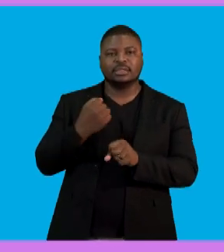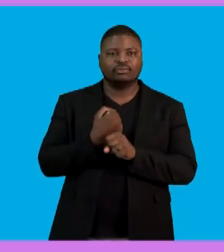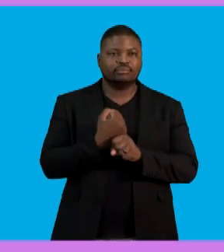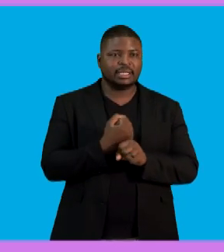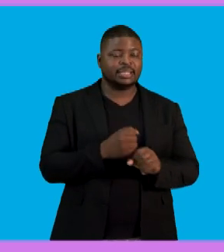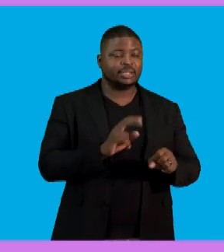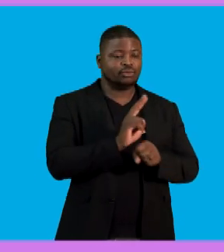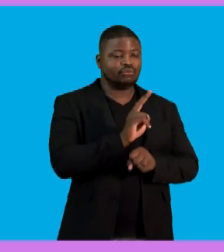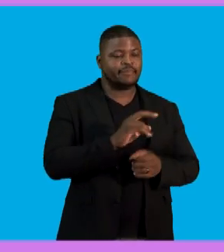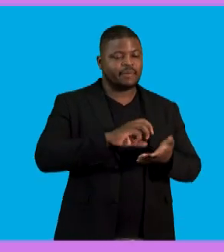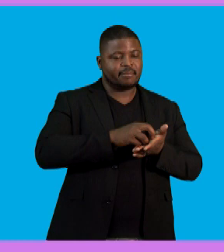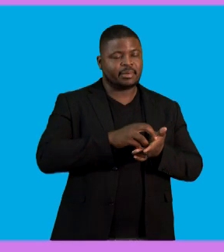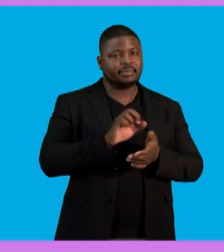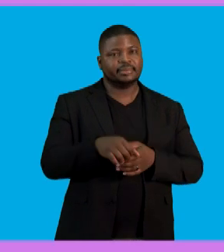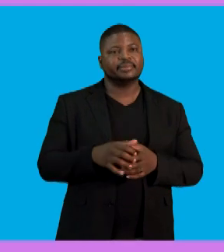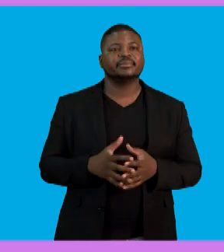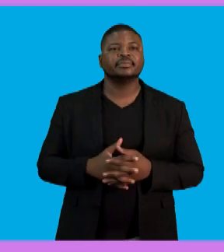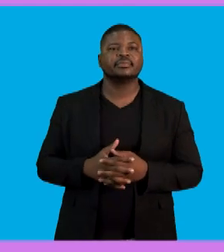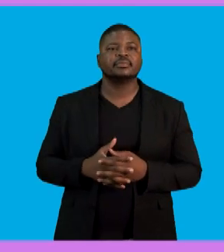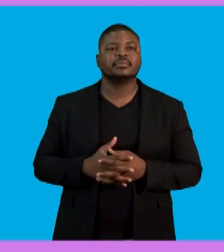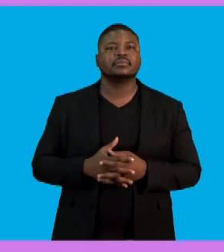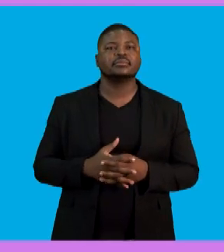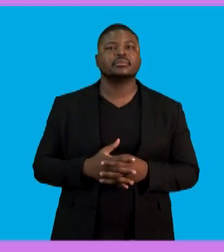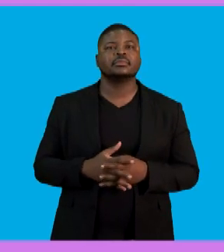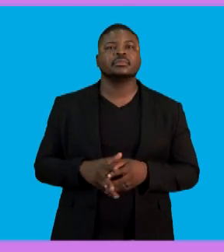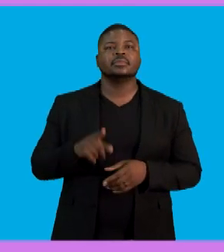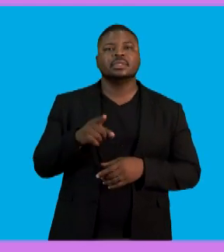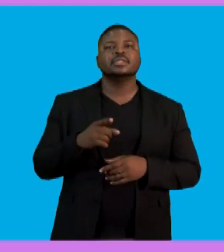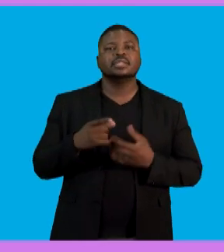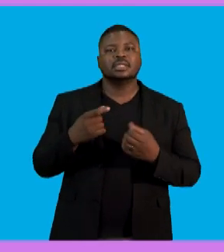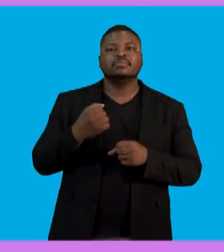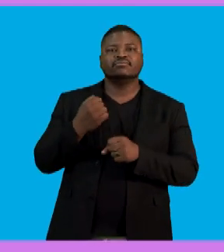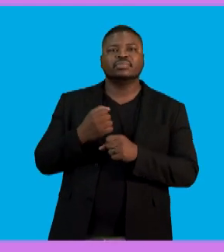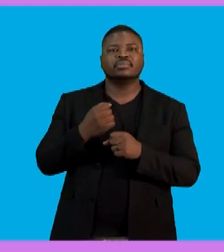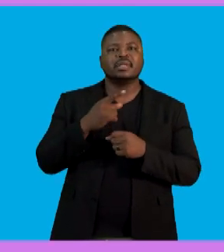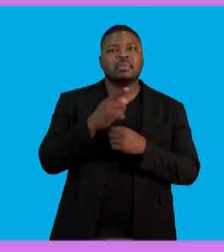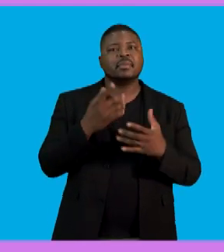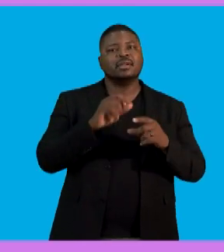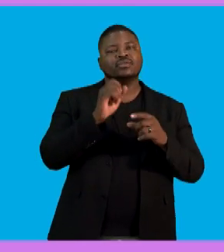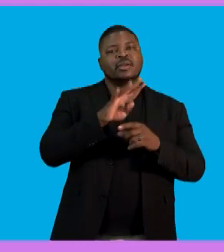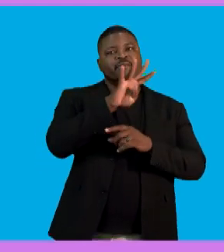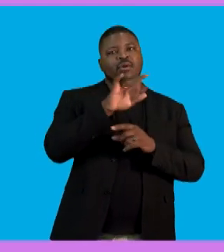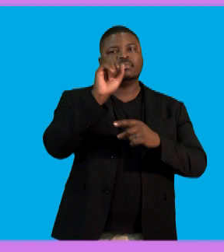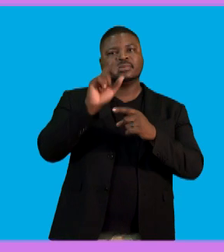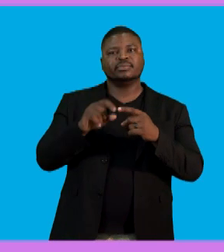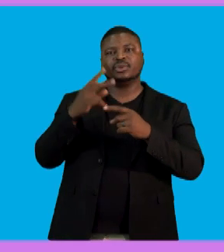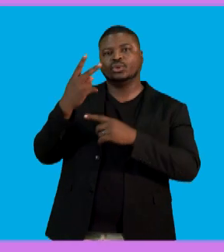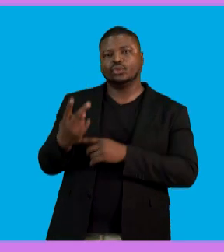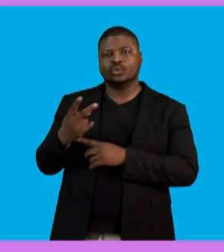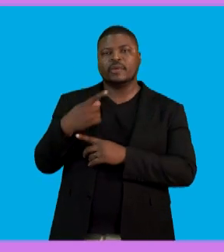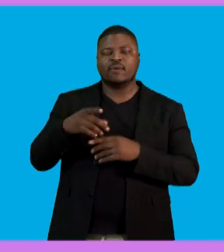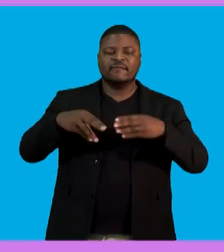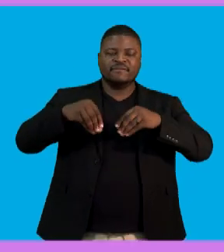pancakes. If the ratio of cups of flour is 4:2, we've got